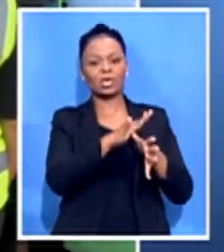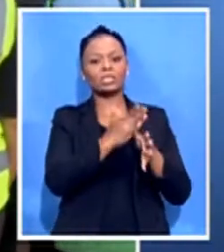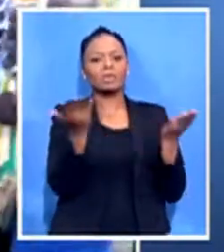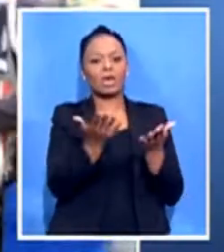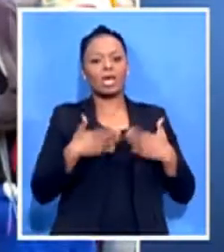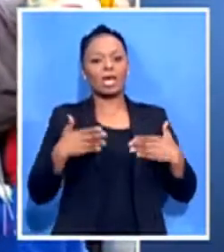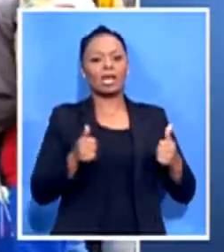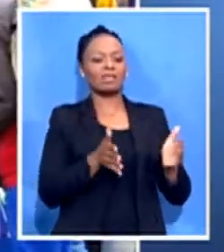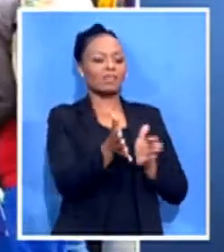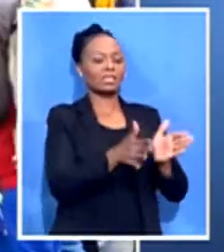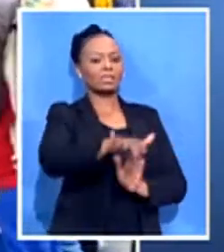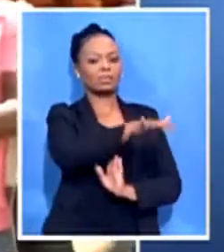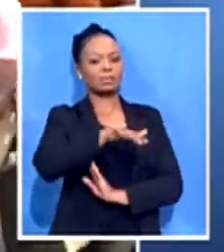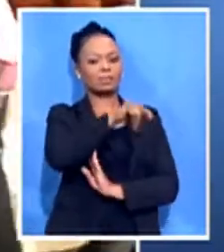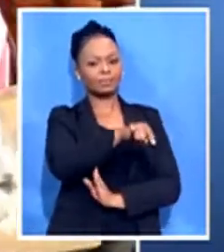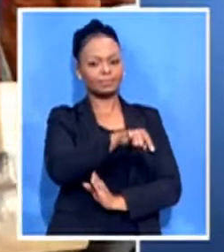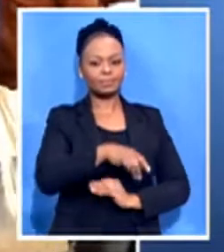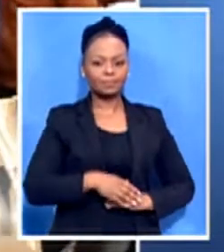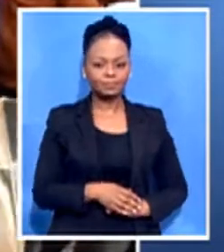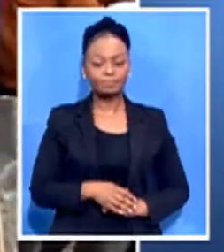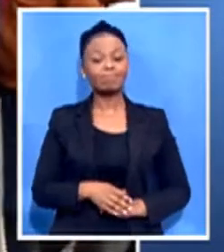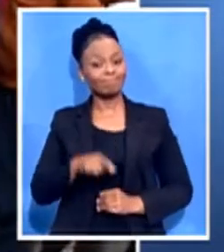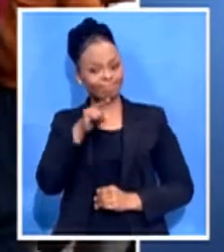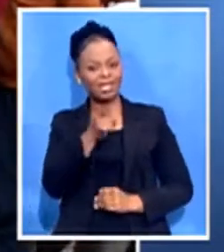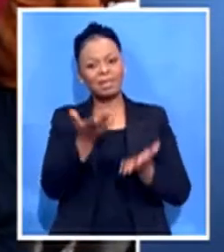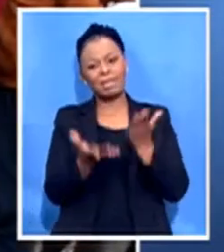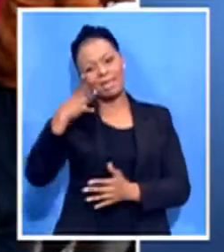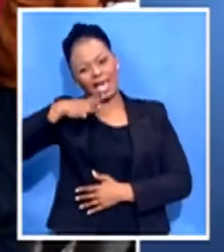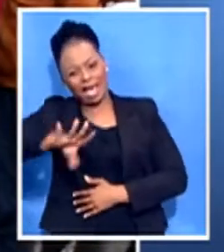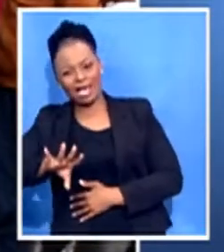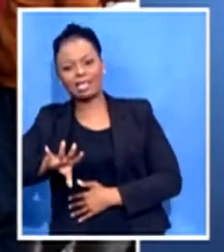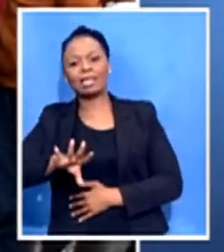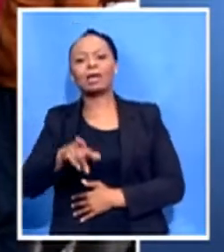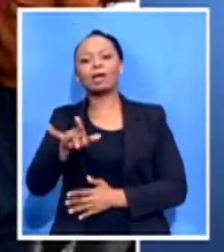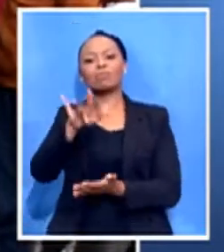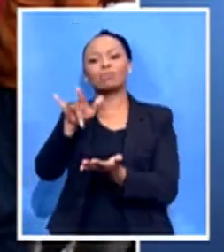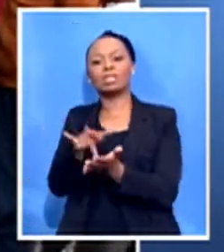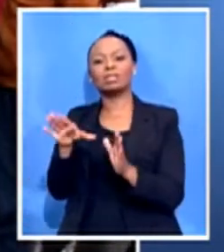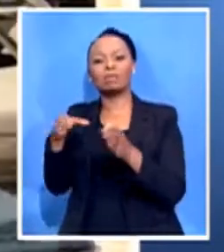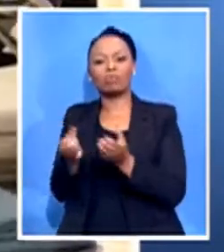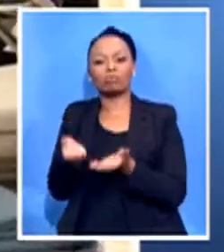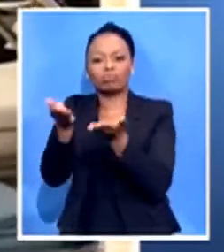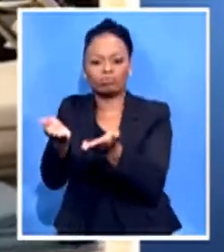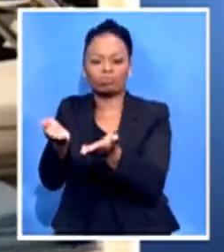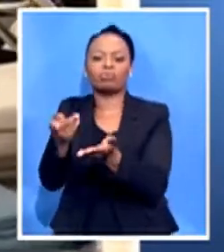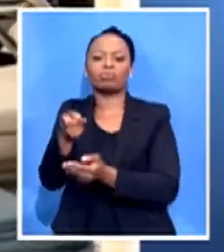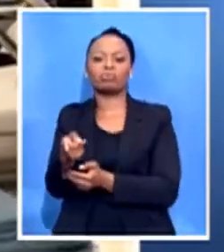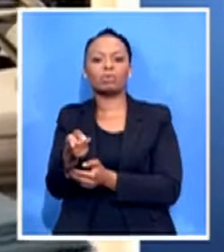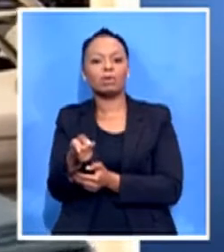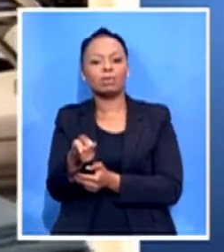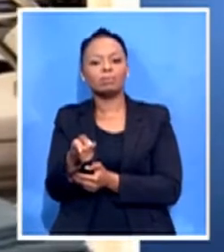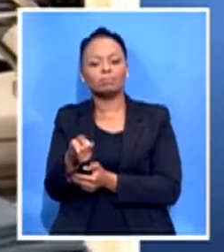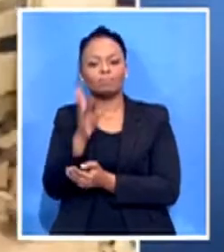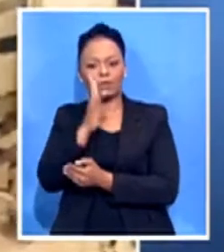maybe there will be other vaccination points that will be added to the health facilities to help distribute